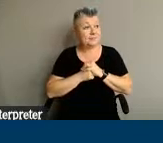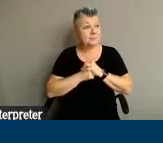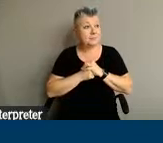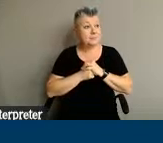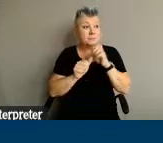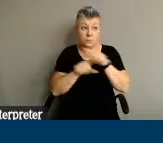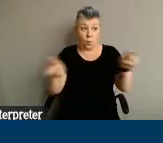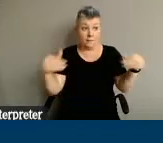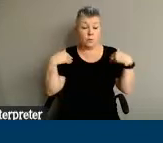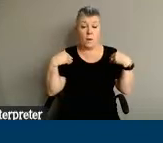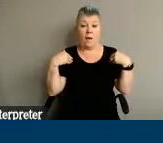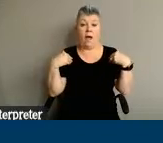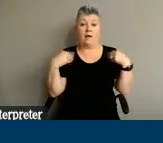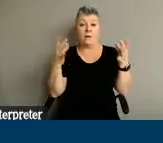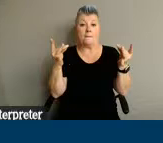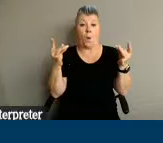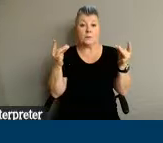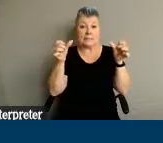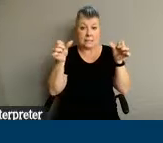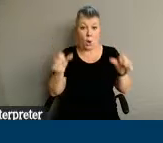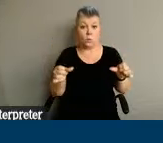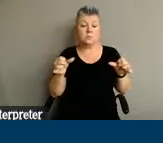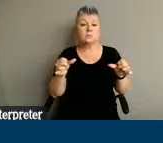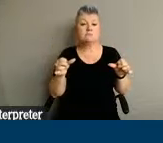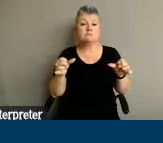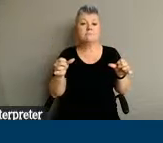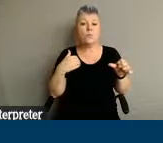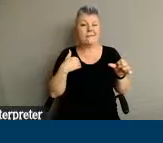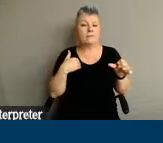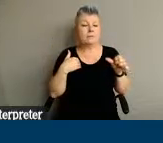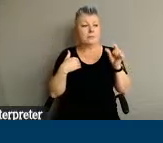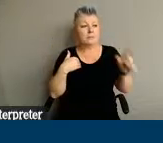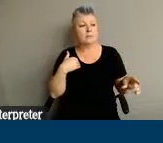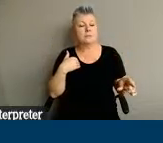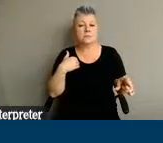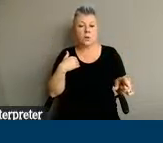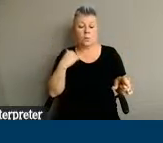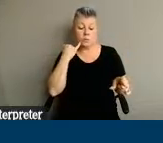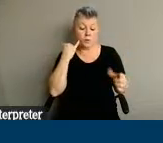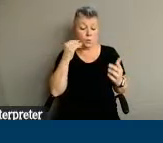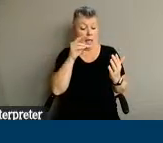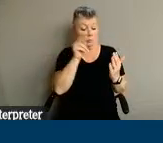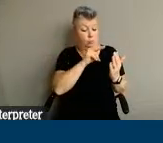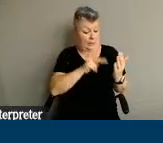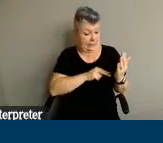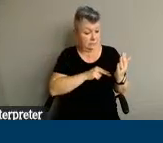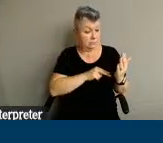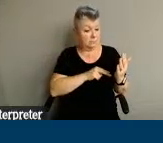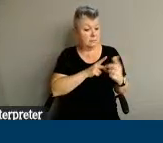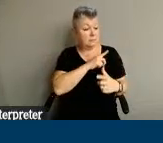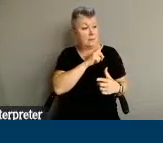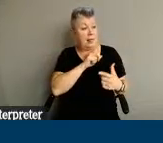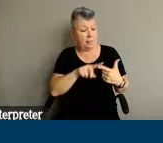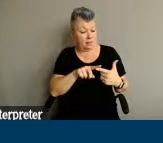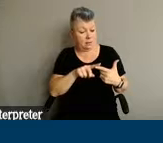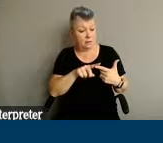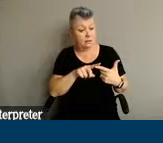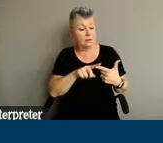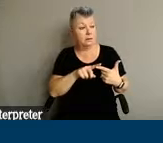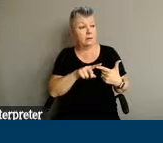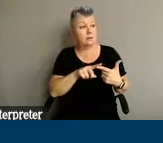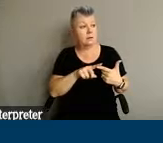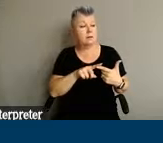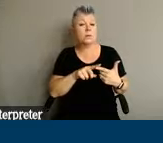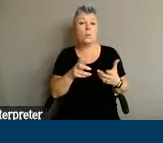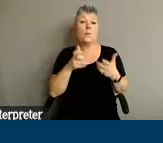You all have Post-it notes in front of you. If you could please take a few moments to read that section that was assigned to your group.